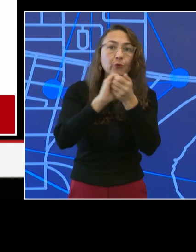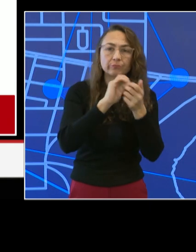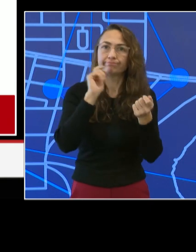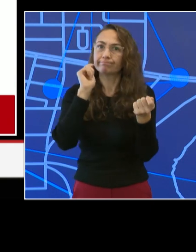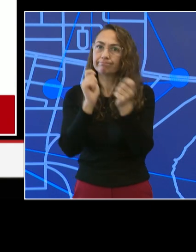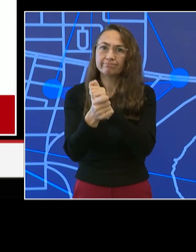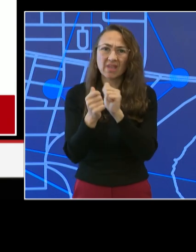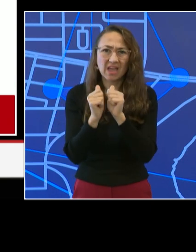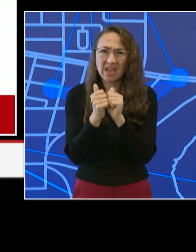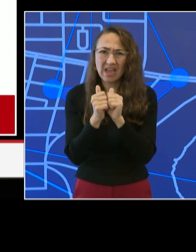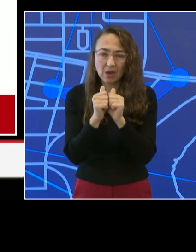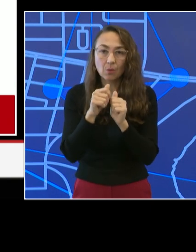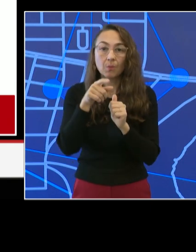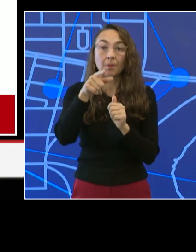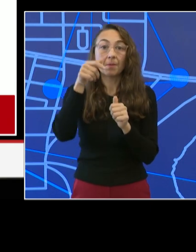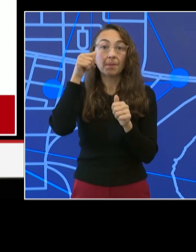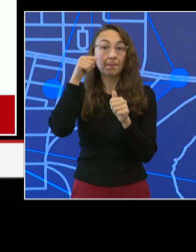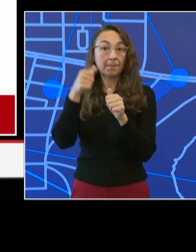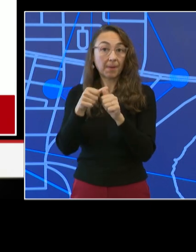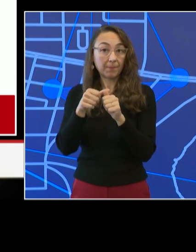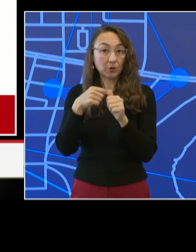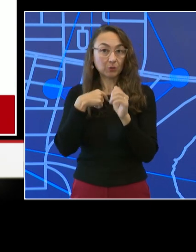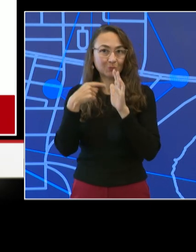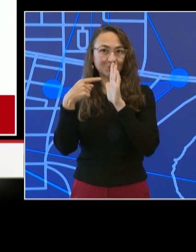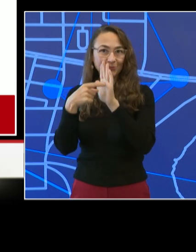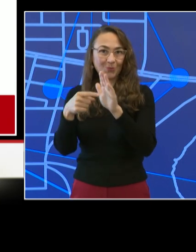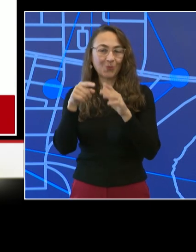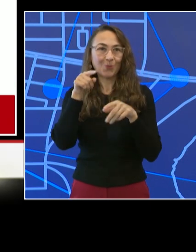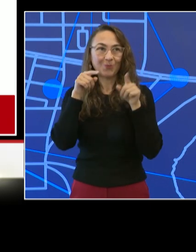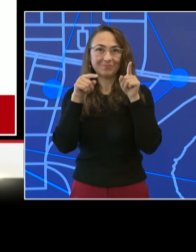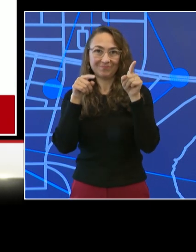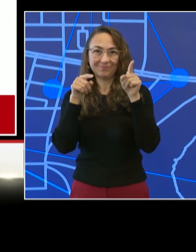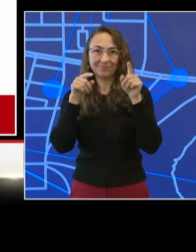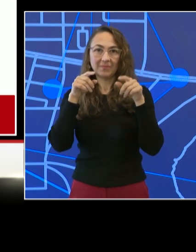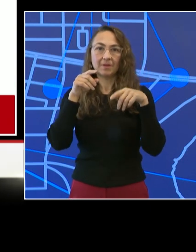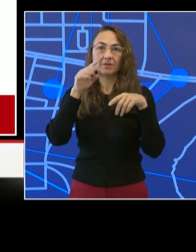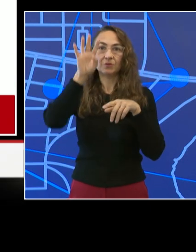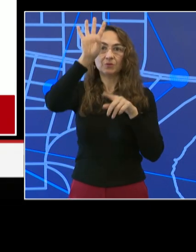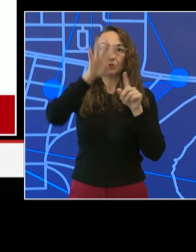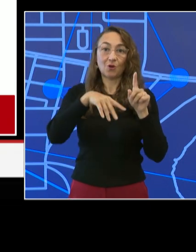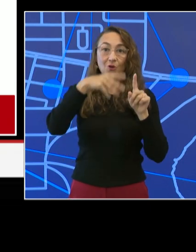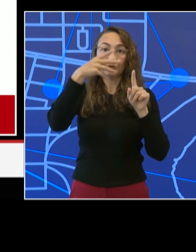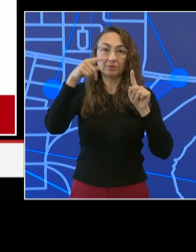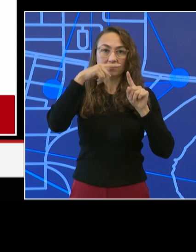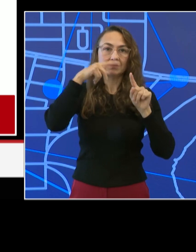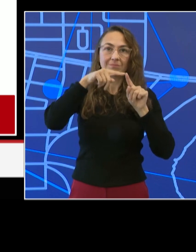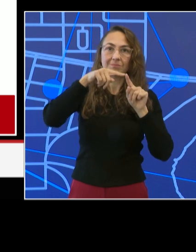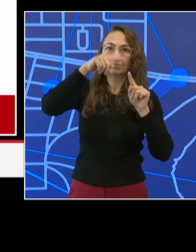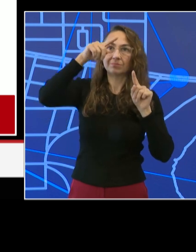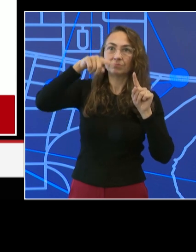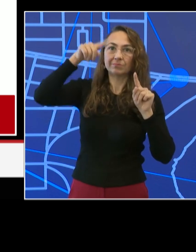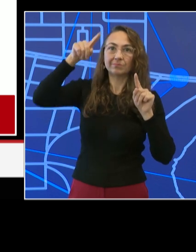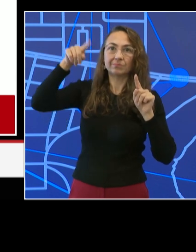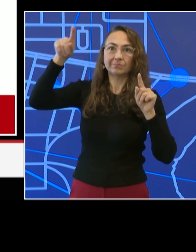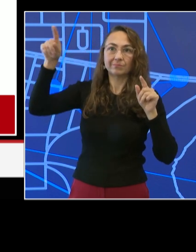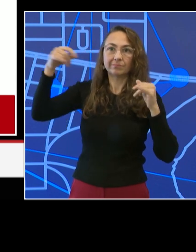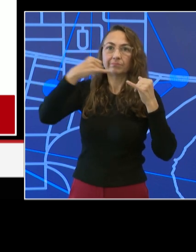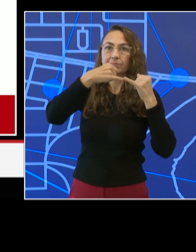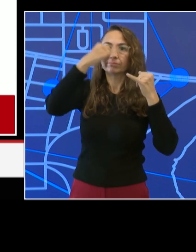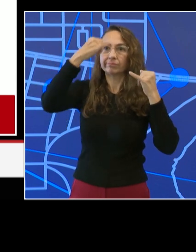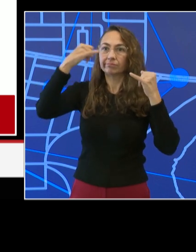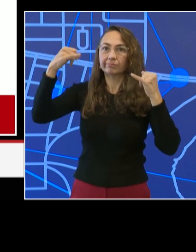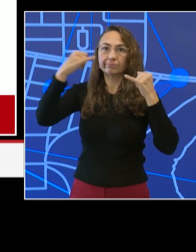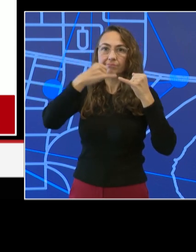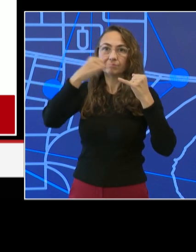this and we talked about how we were going to address all of the troubling points. I think we all